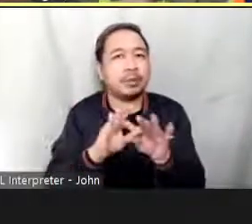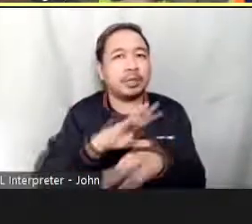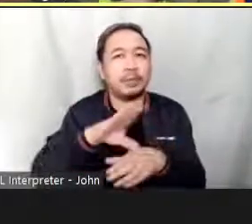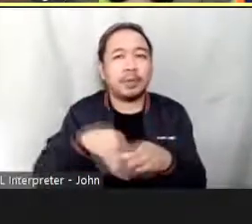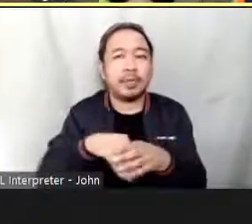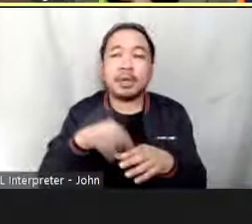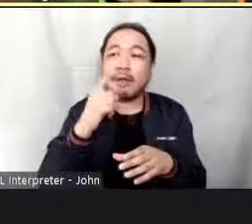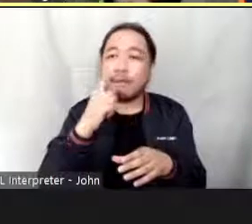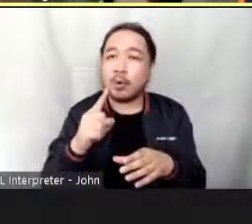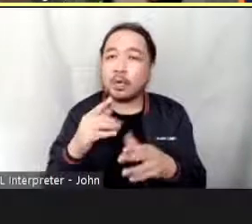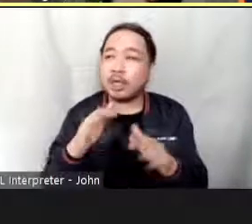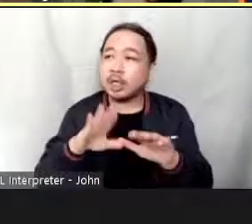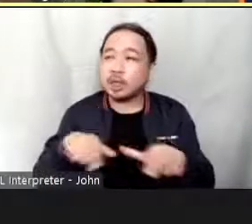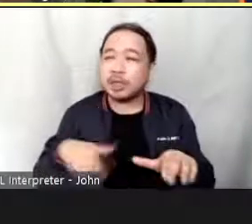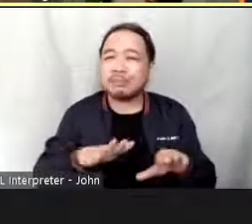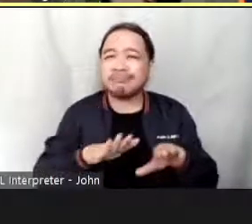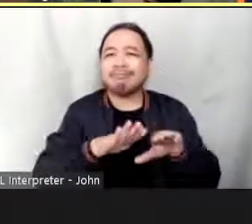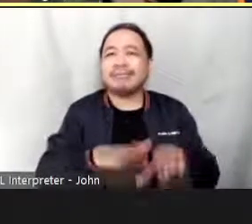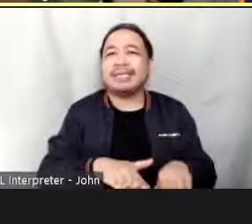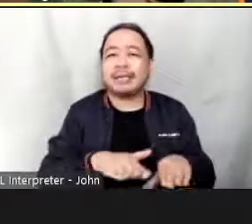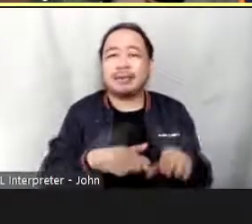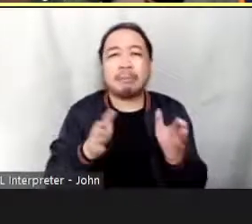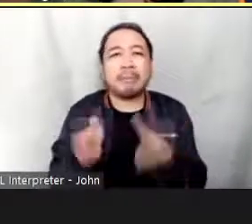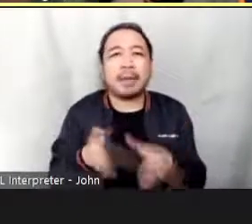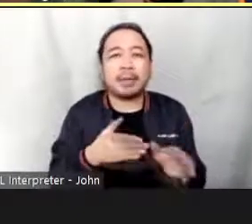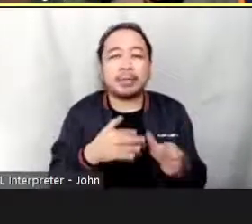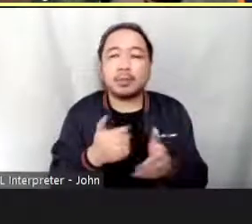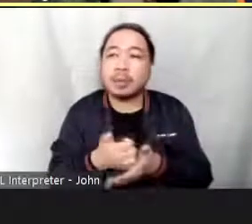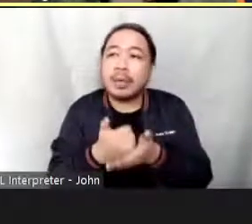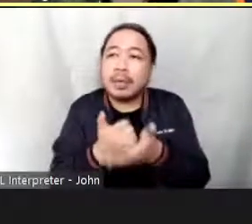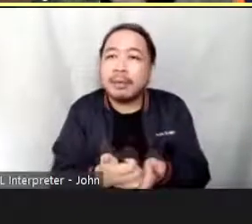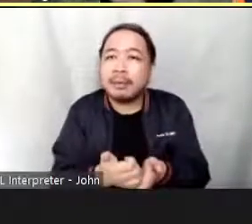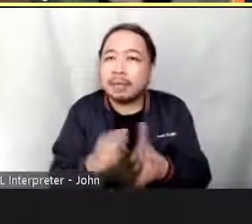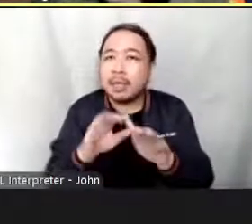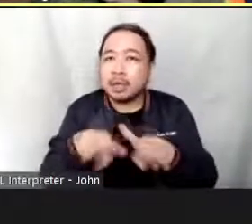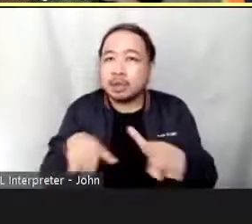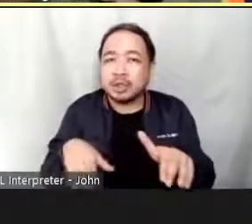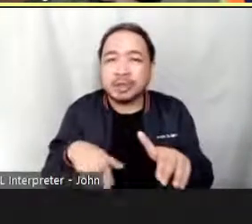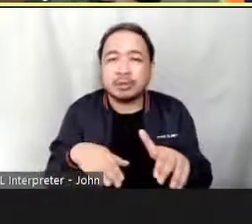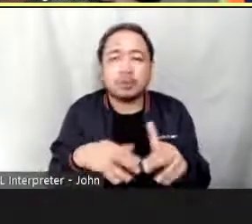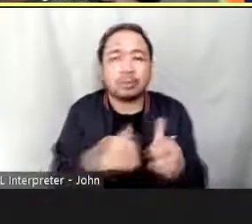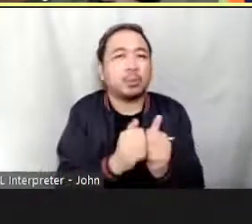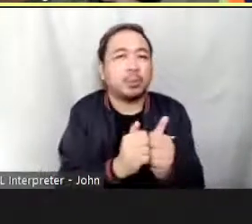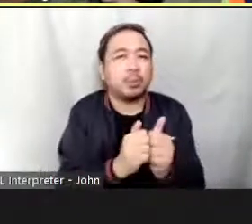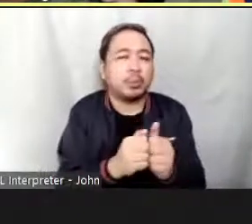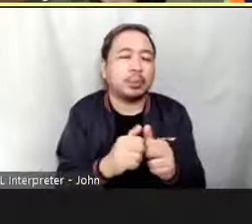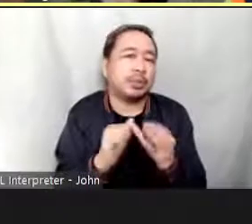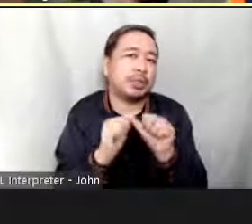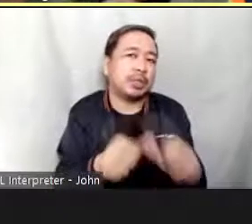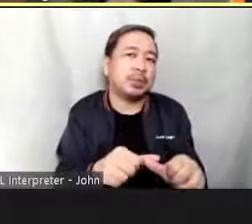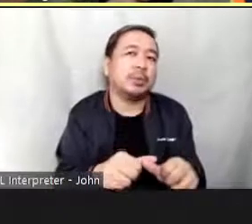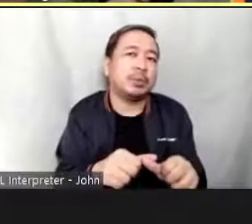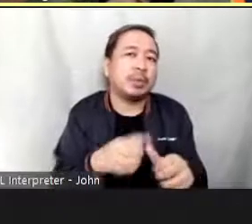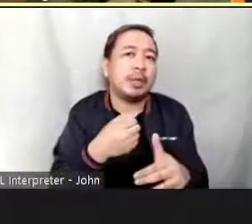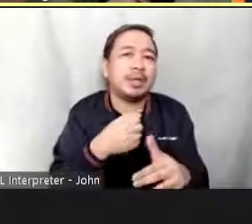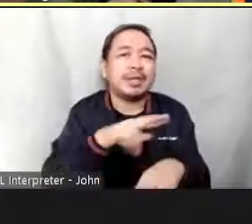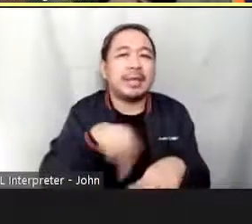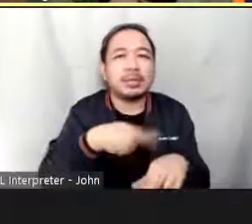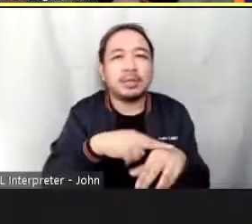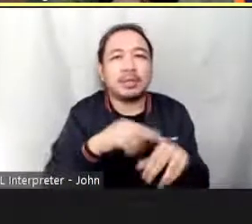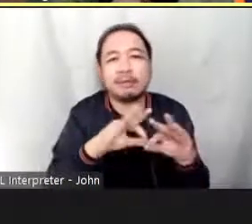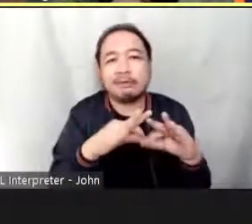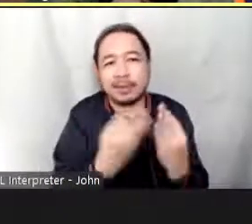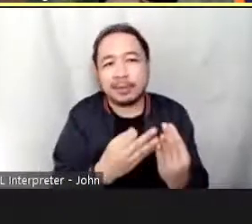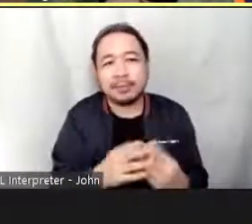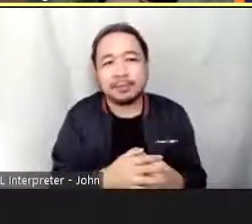planning, which should be used to enable children to remain with their birth parents. 10, review current programs